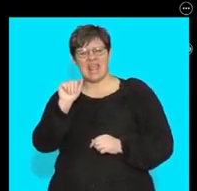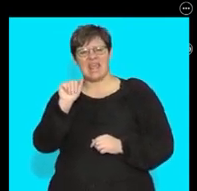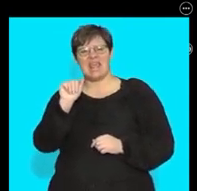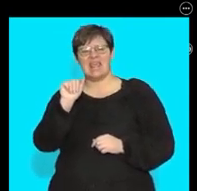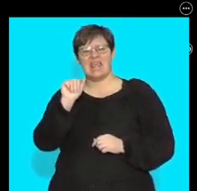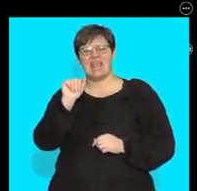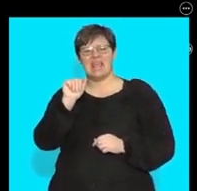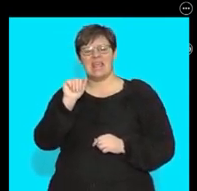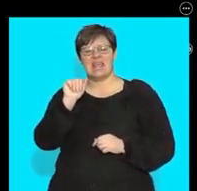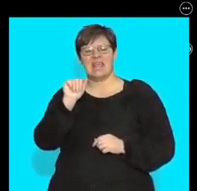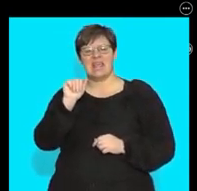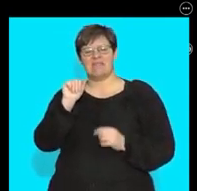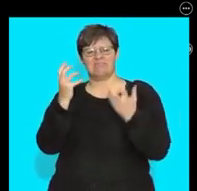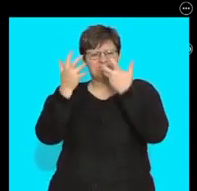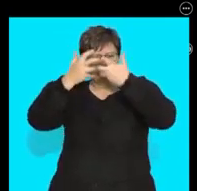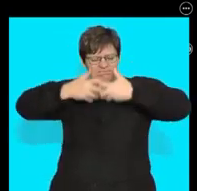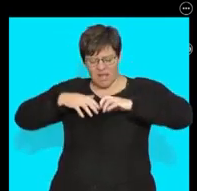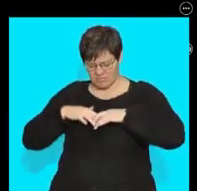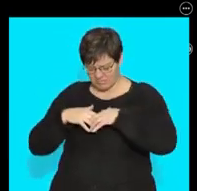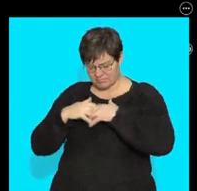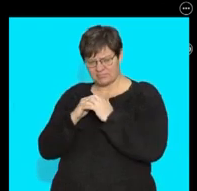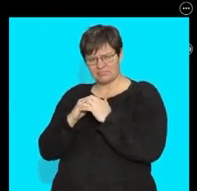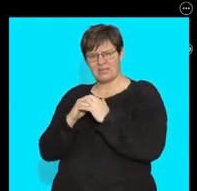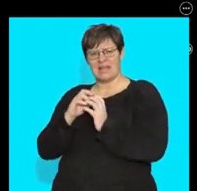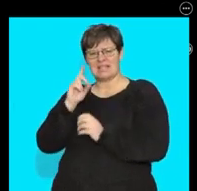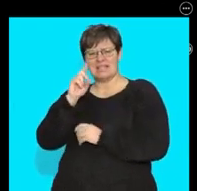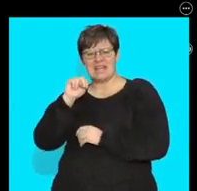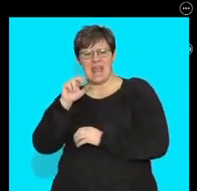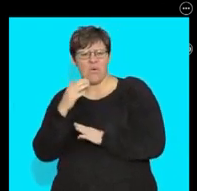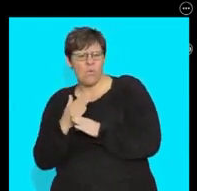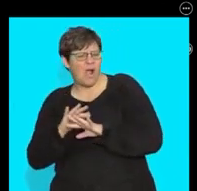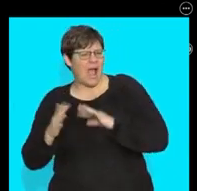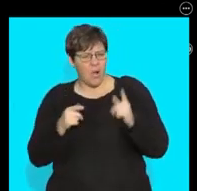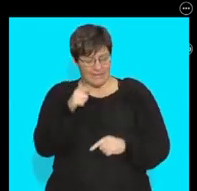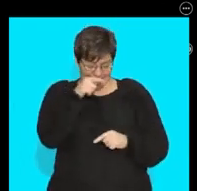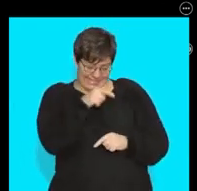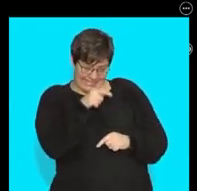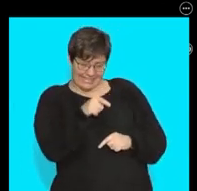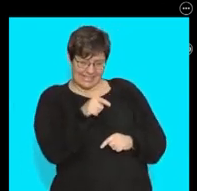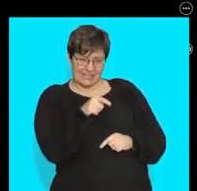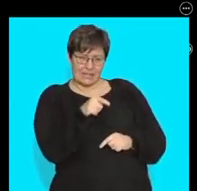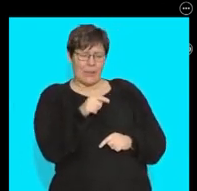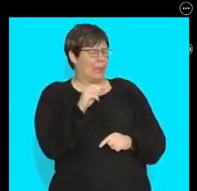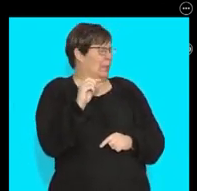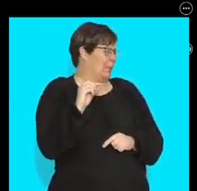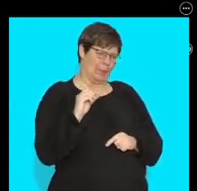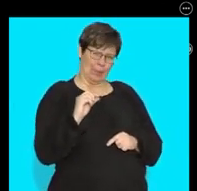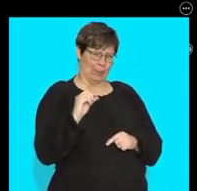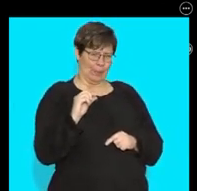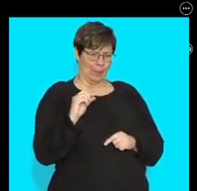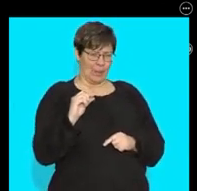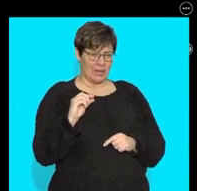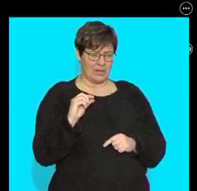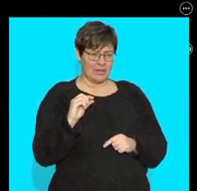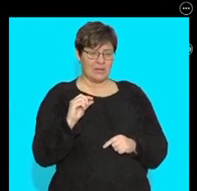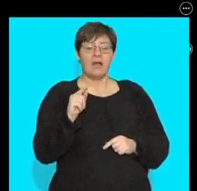cell makes all the genetic things, how DNA works, etc., this little guy, and he is little, right? He's